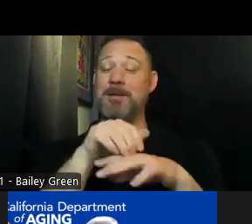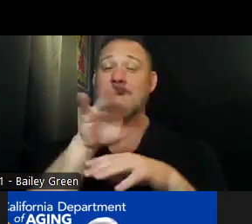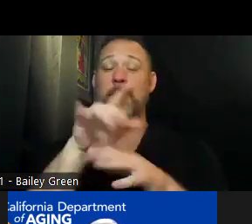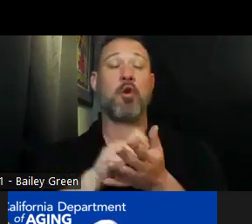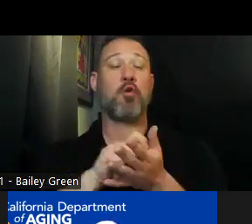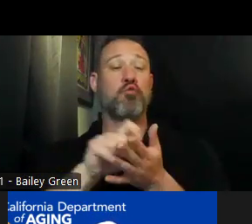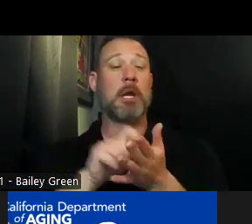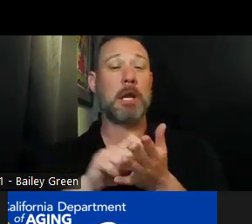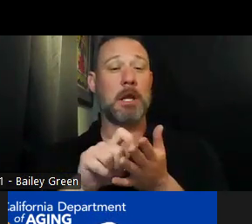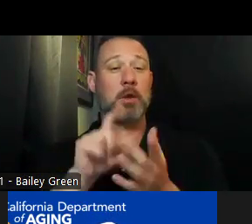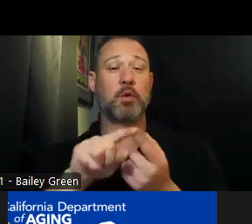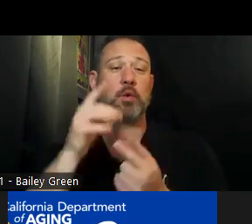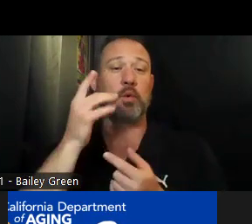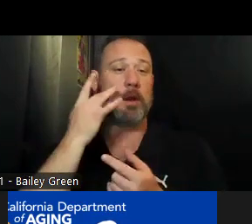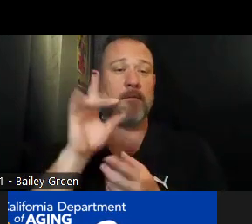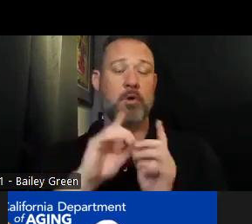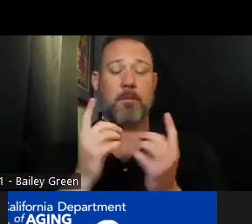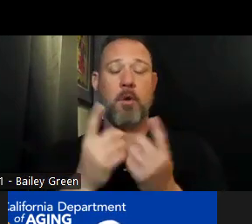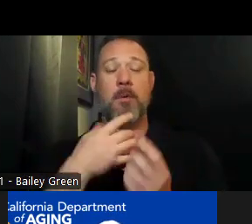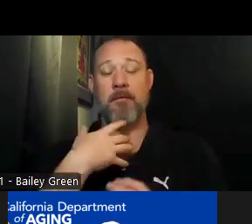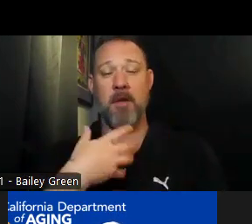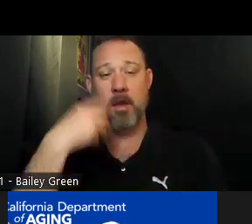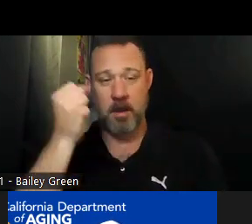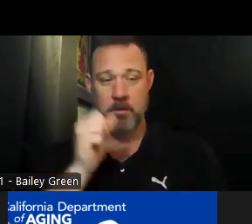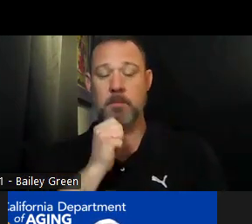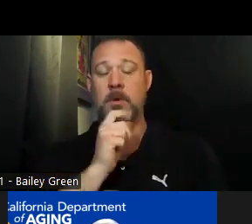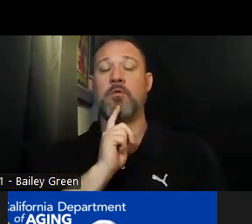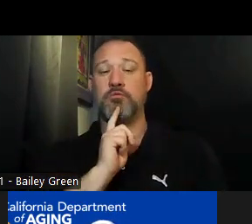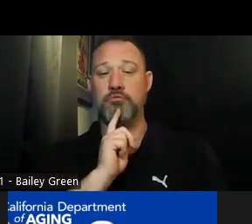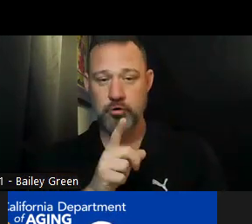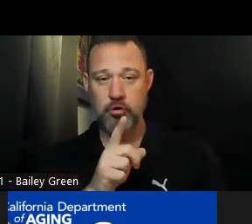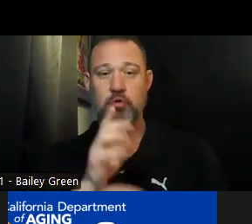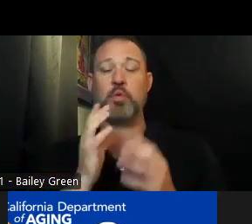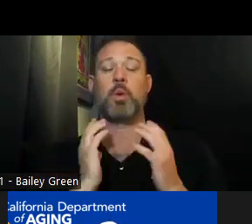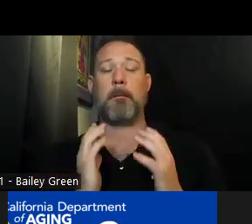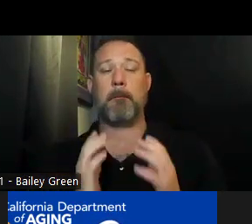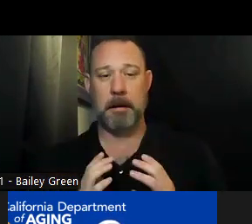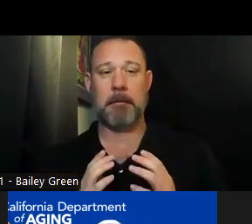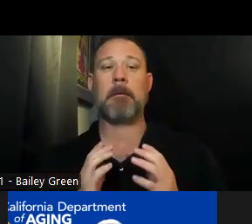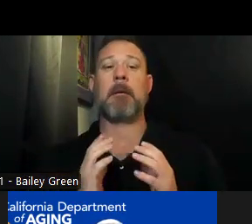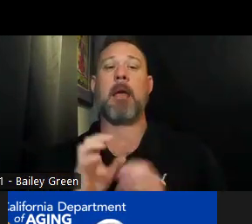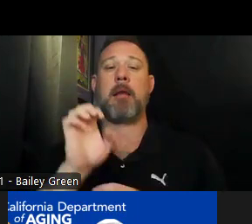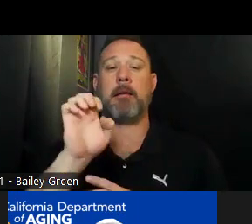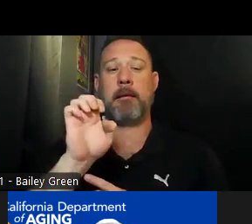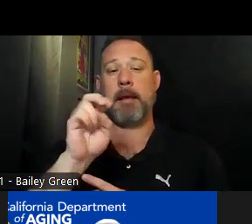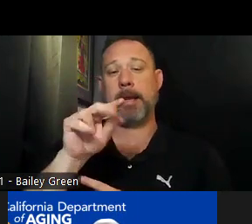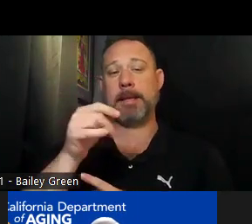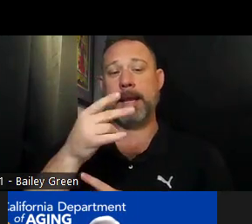comments to the California Department of Aging, and we'll make sure that it gets to the committee at engage,